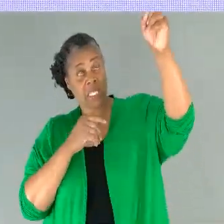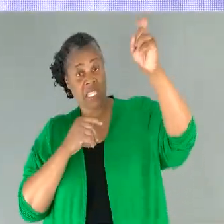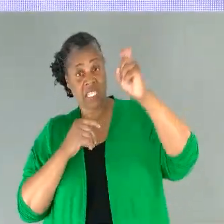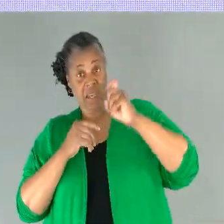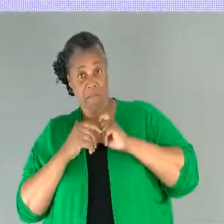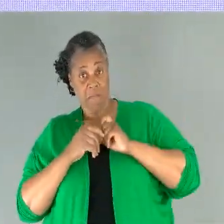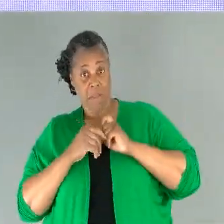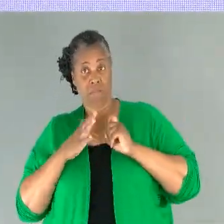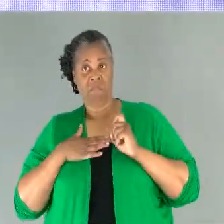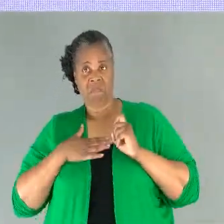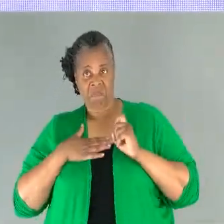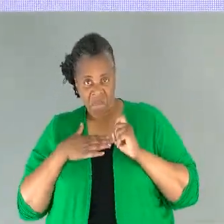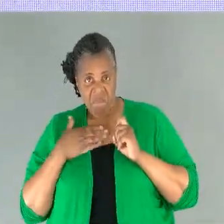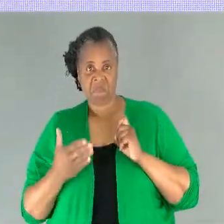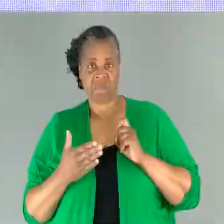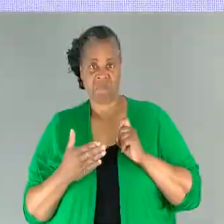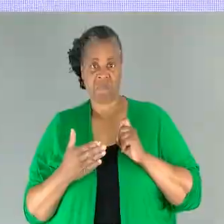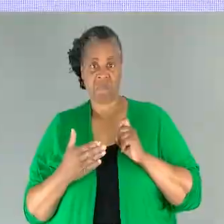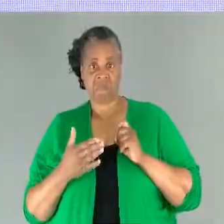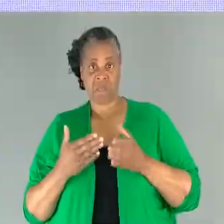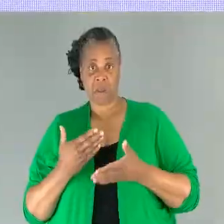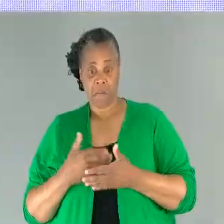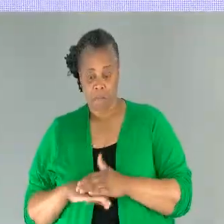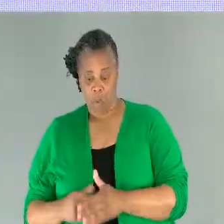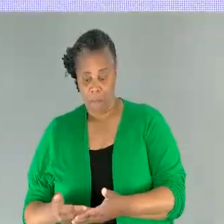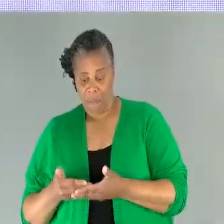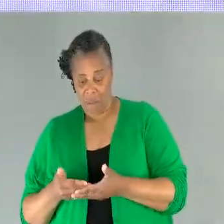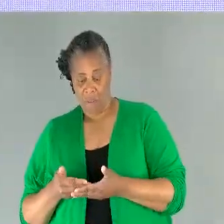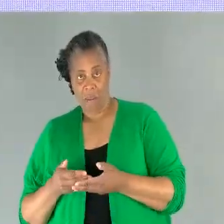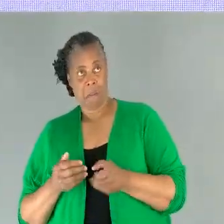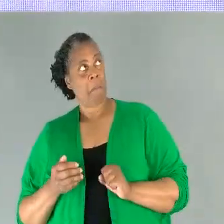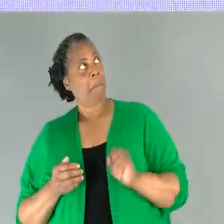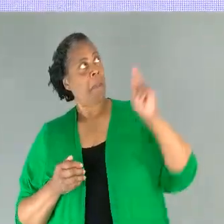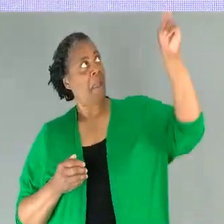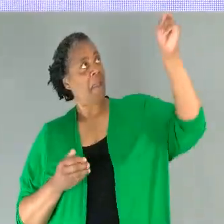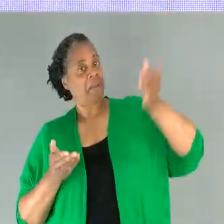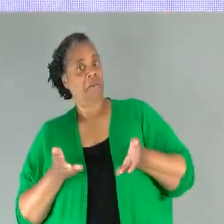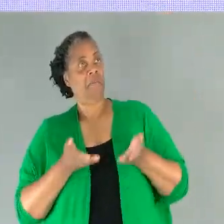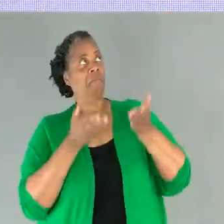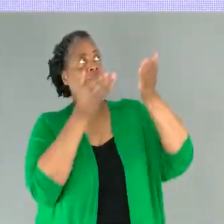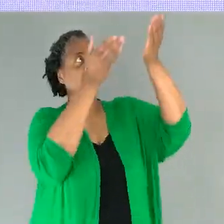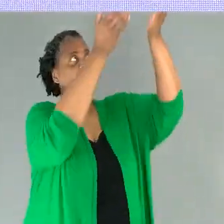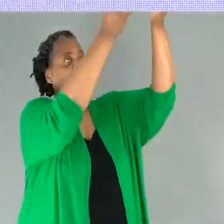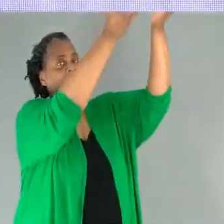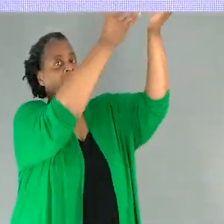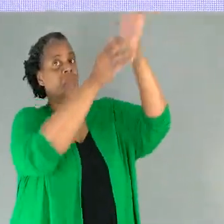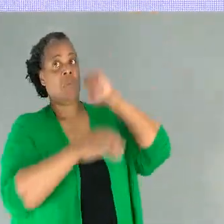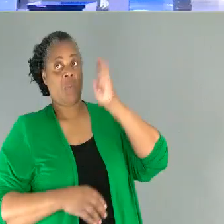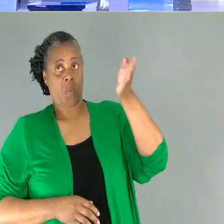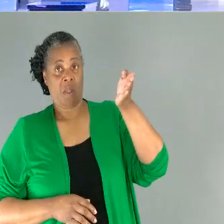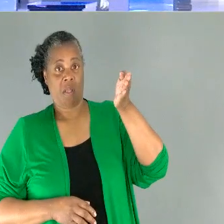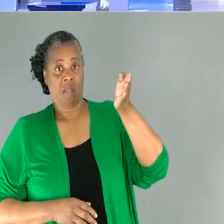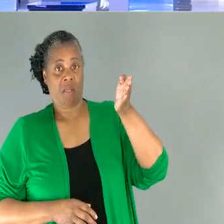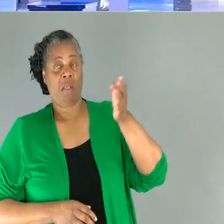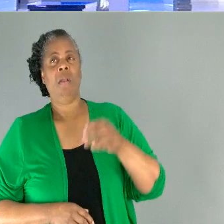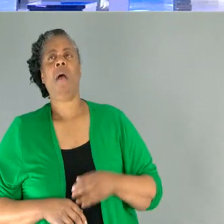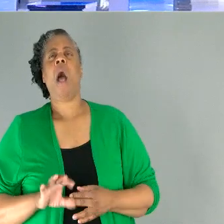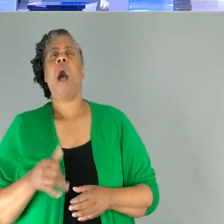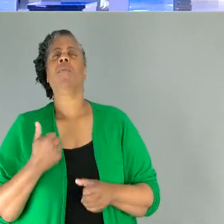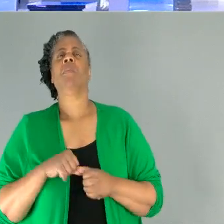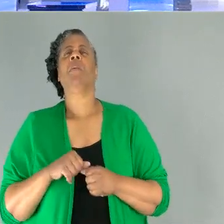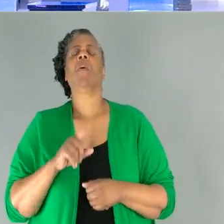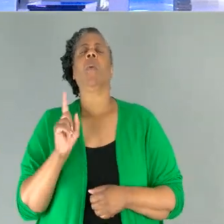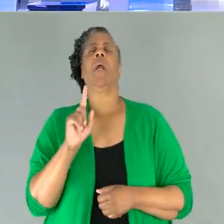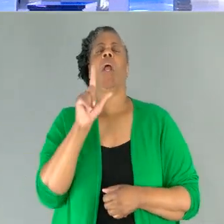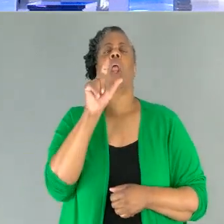I will give him back to you. It reminds me of Luke